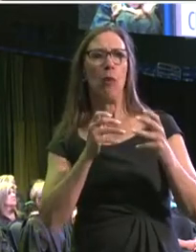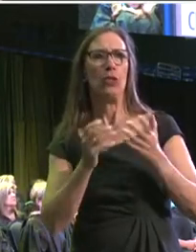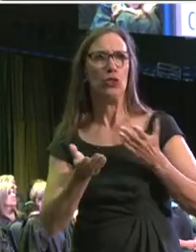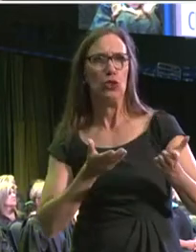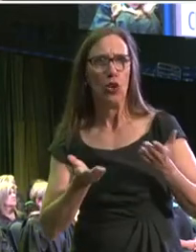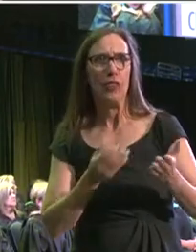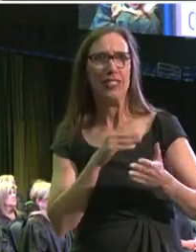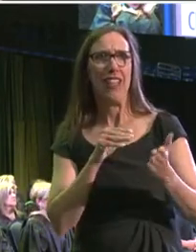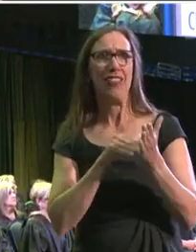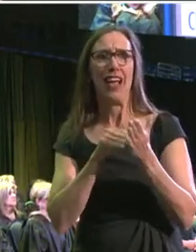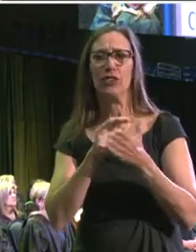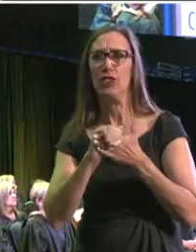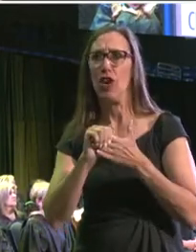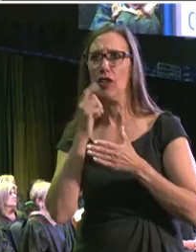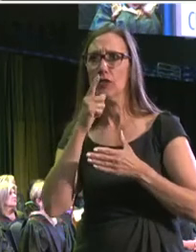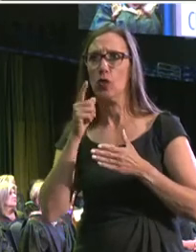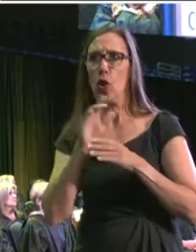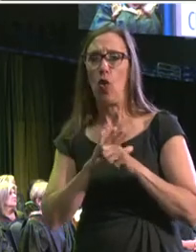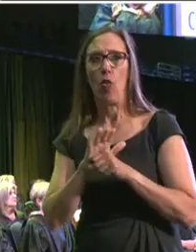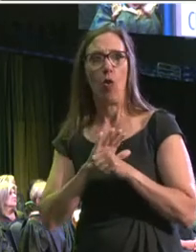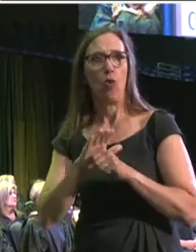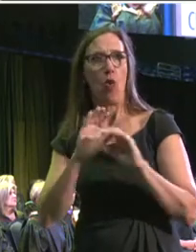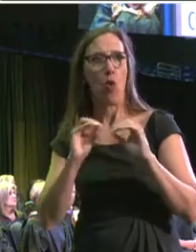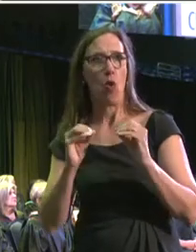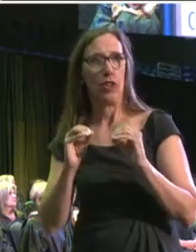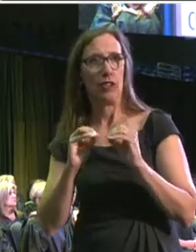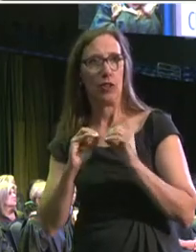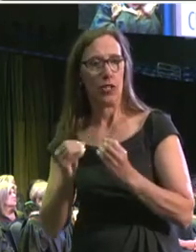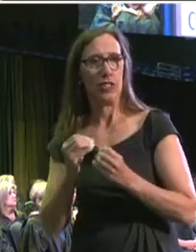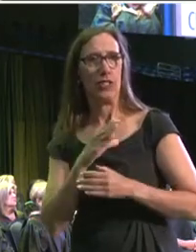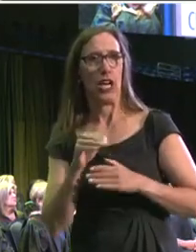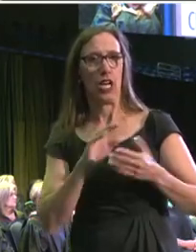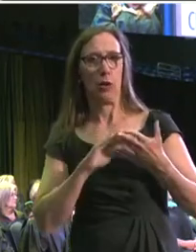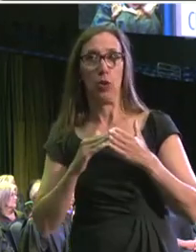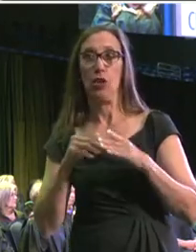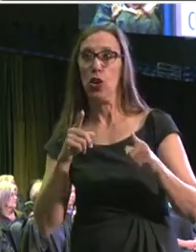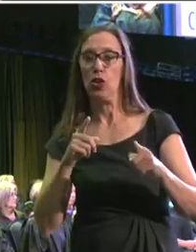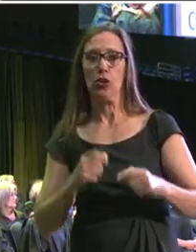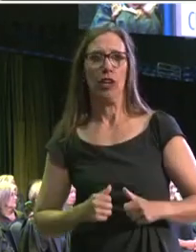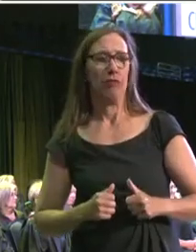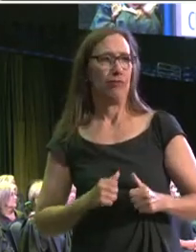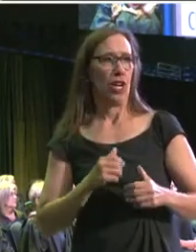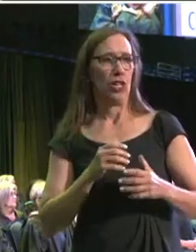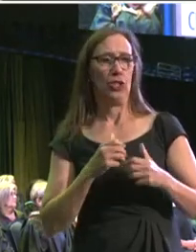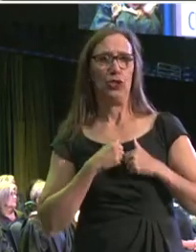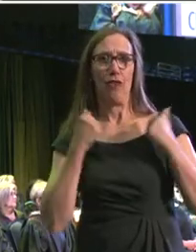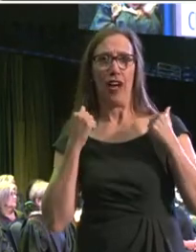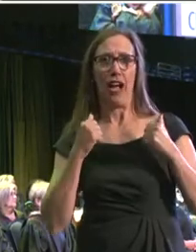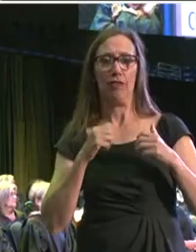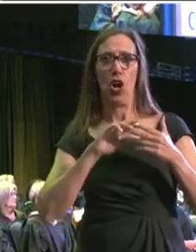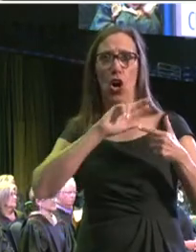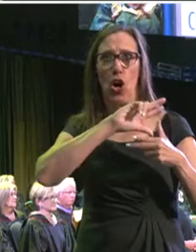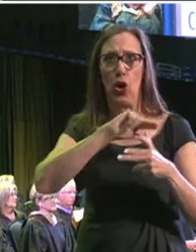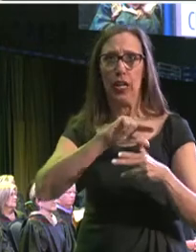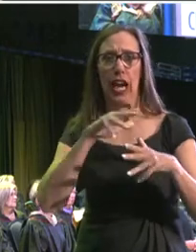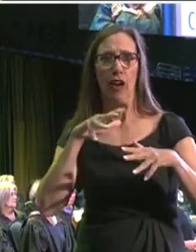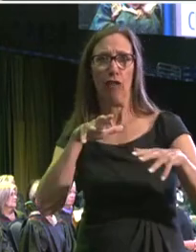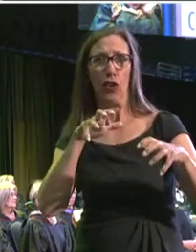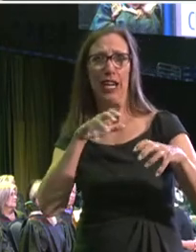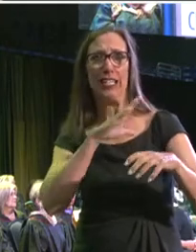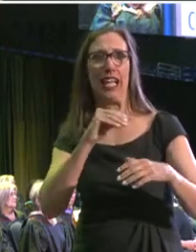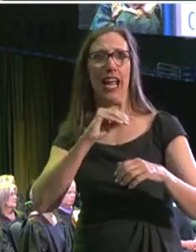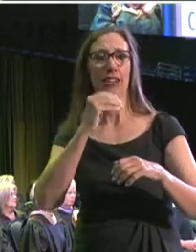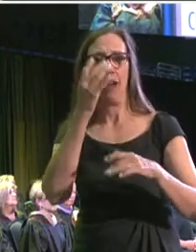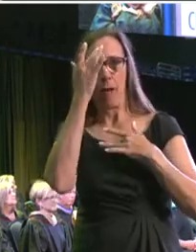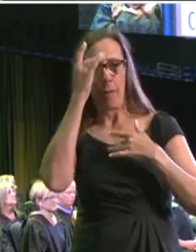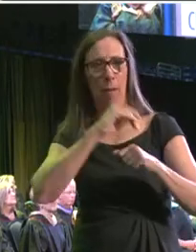thousands of dollars to local organizations and community. You survived construction, a hurricane, a freeze, and a